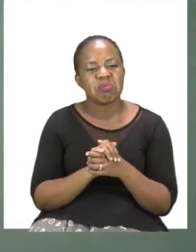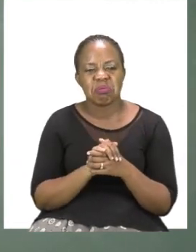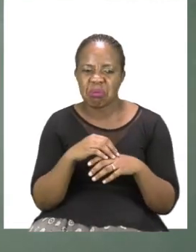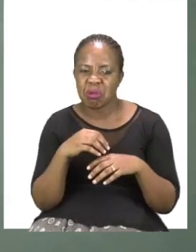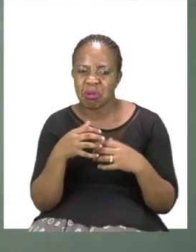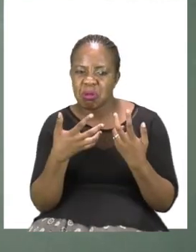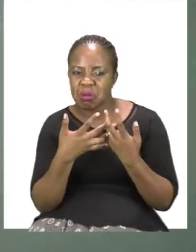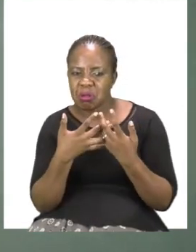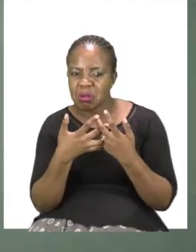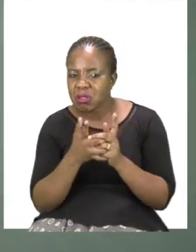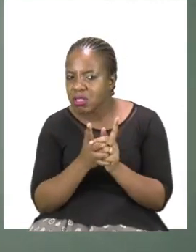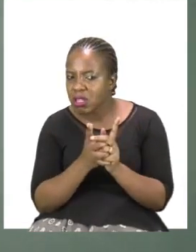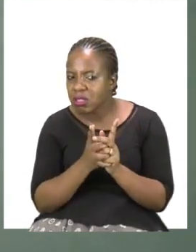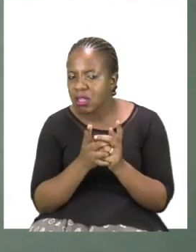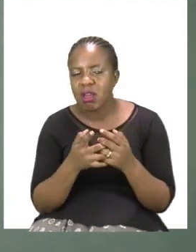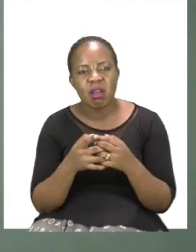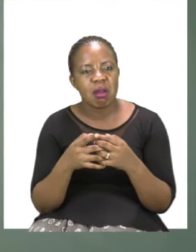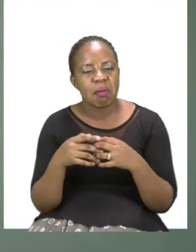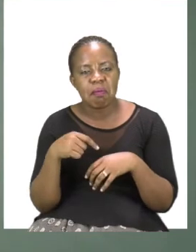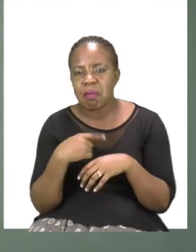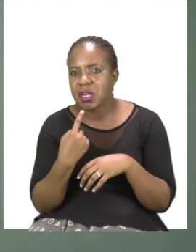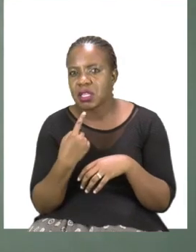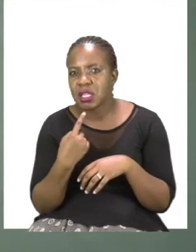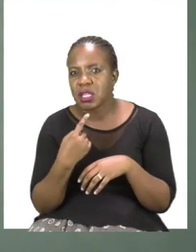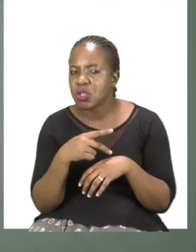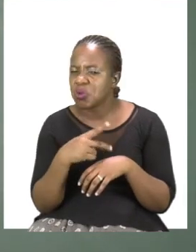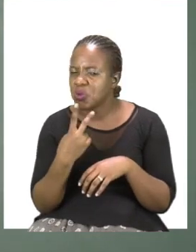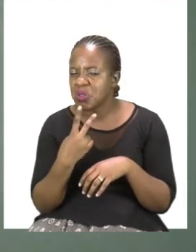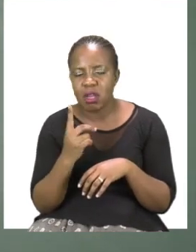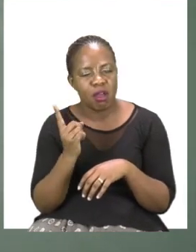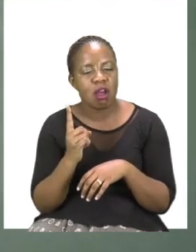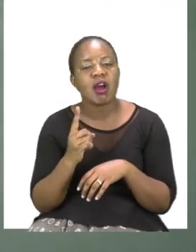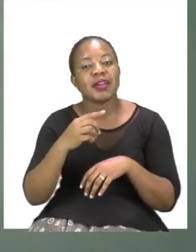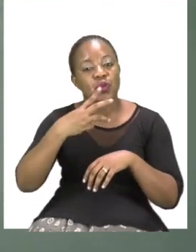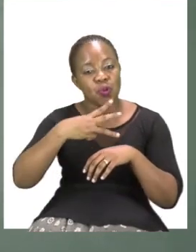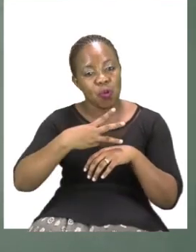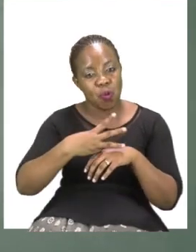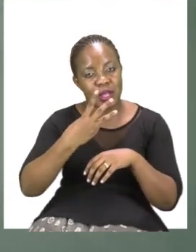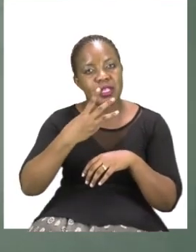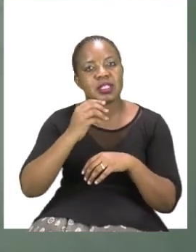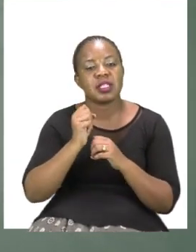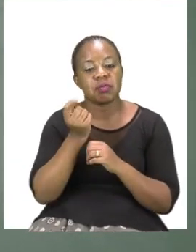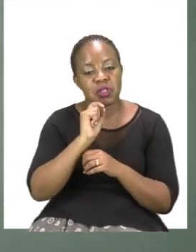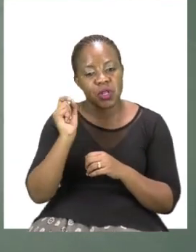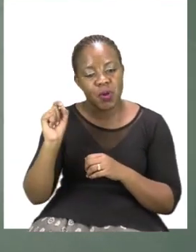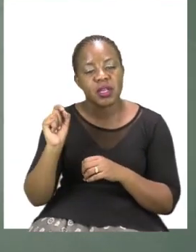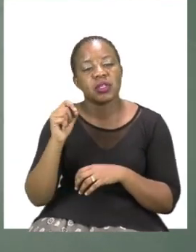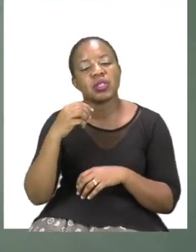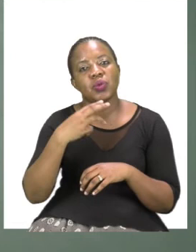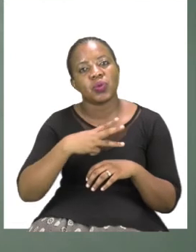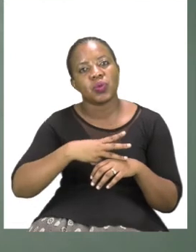Sunday or Monday or Tuesday, but Wednesday. So we are going to write Wednesday, and